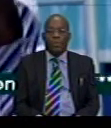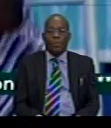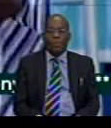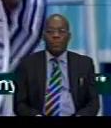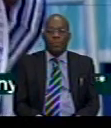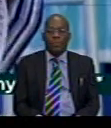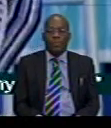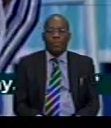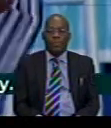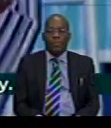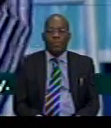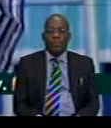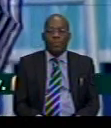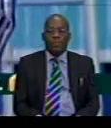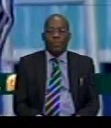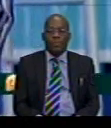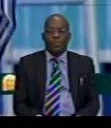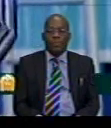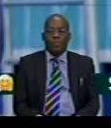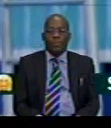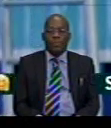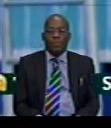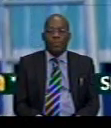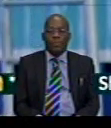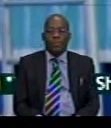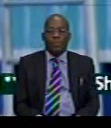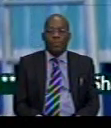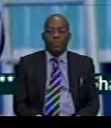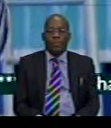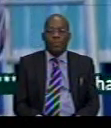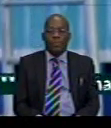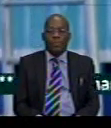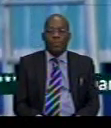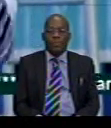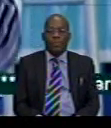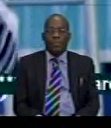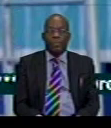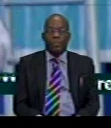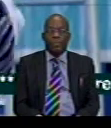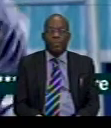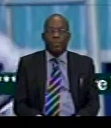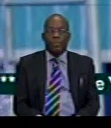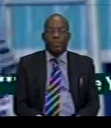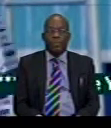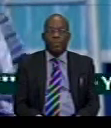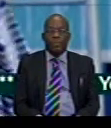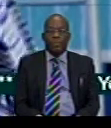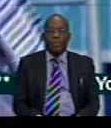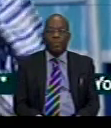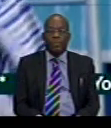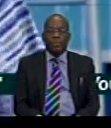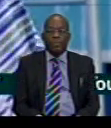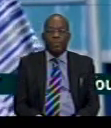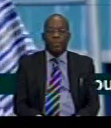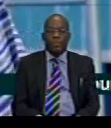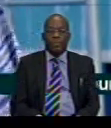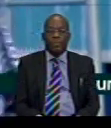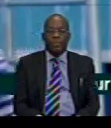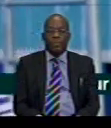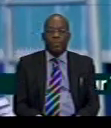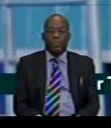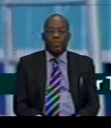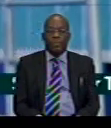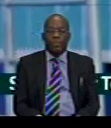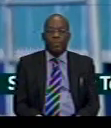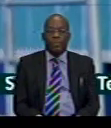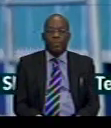alakol okwa biokol no di toma ne ne me duangore enu nye dile egiyama e be fo mo gbrene sronye mi dogbara e